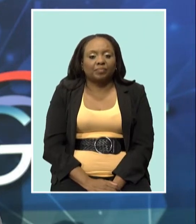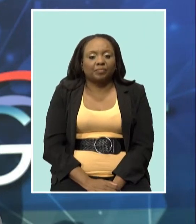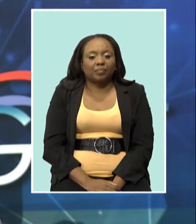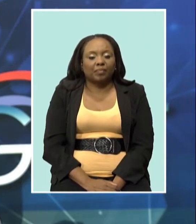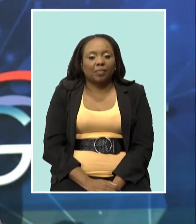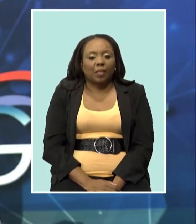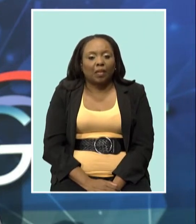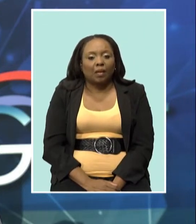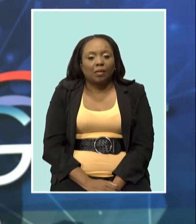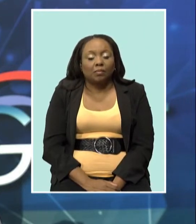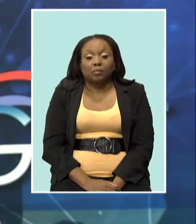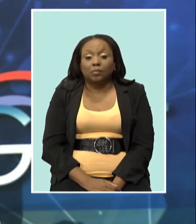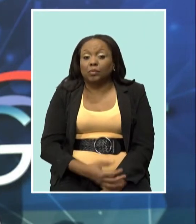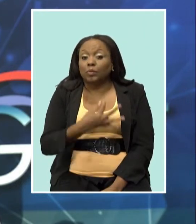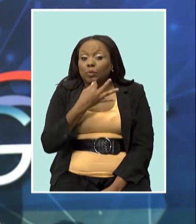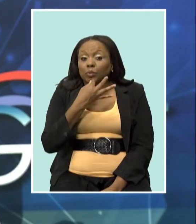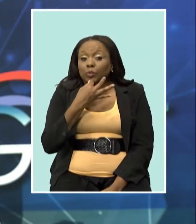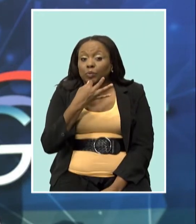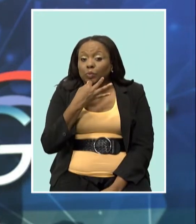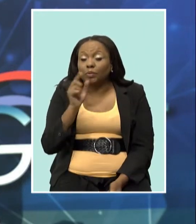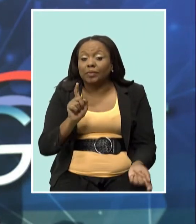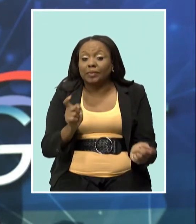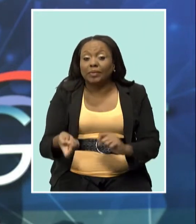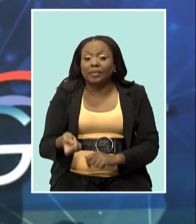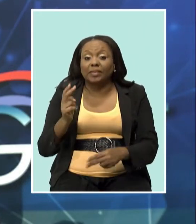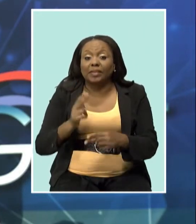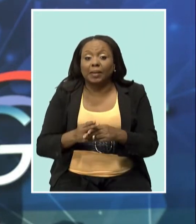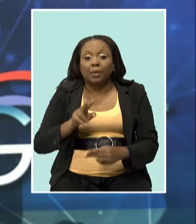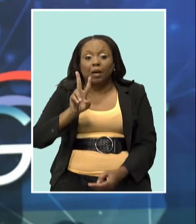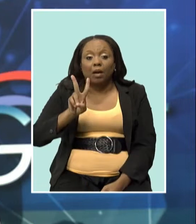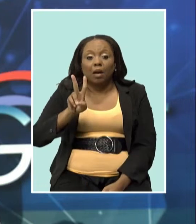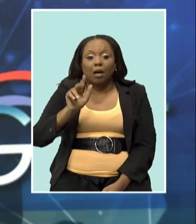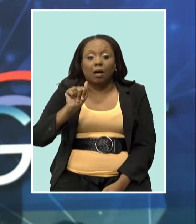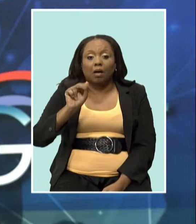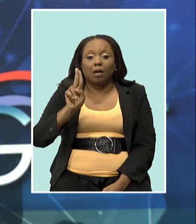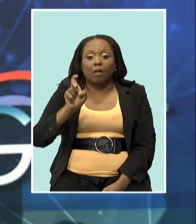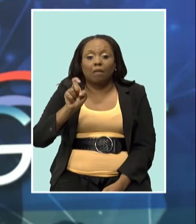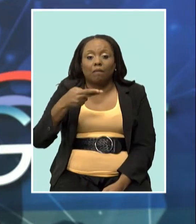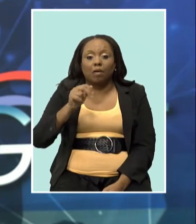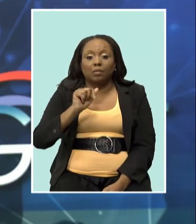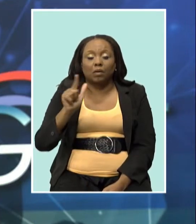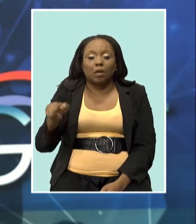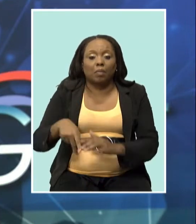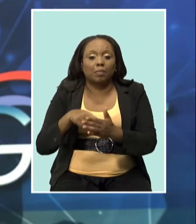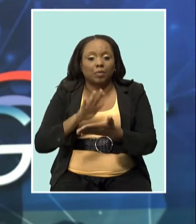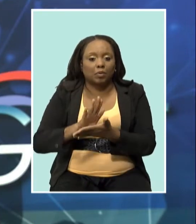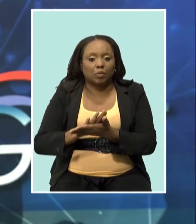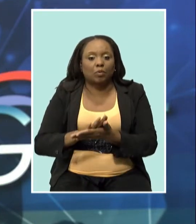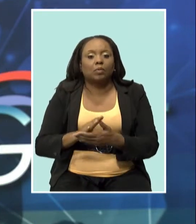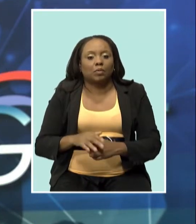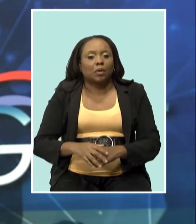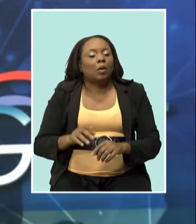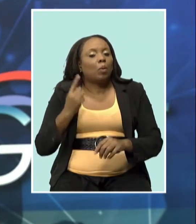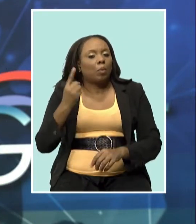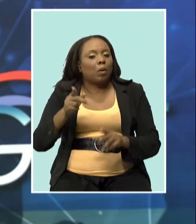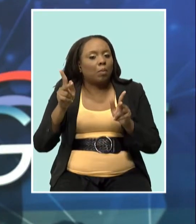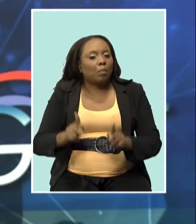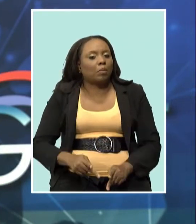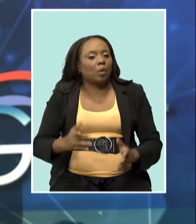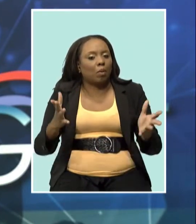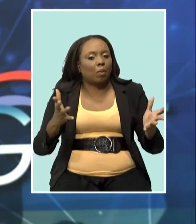be contacted to facilitate donations. Ms. Howell is also appealing for help setting up a GoFundMe page to assist in the effort.